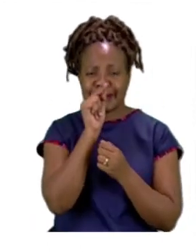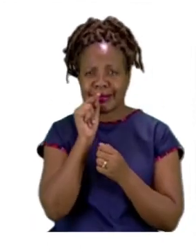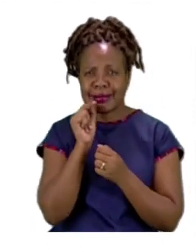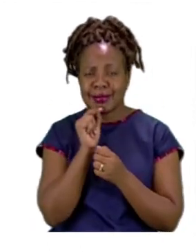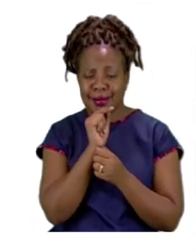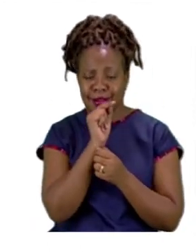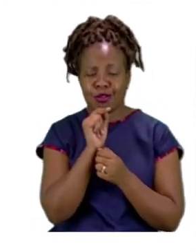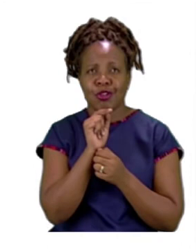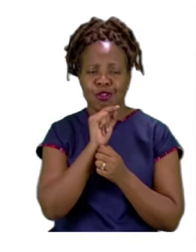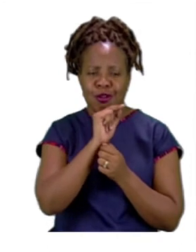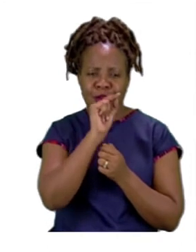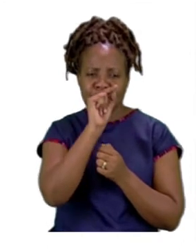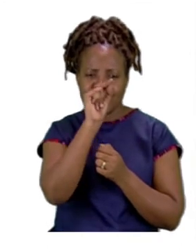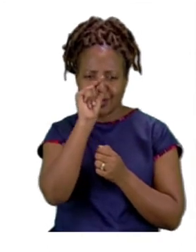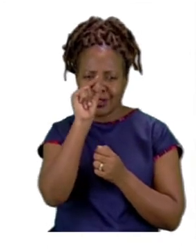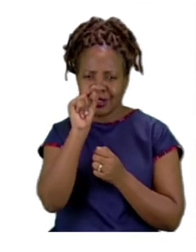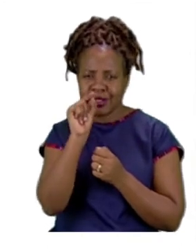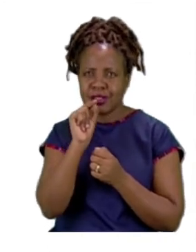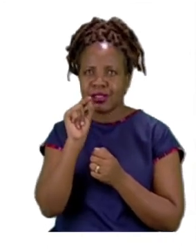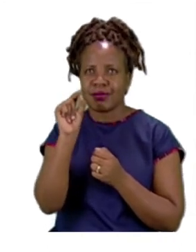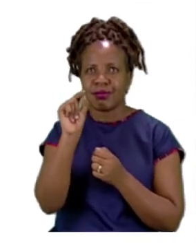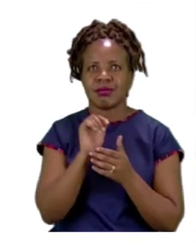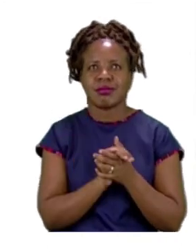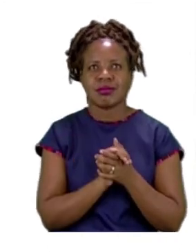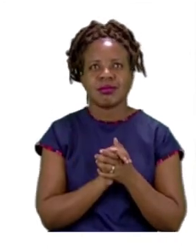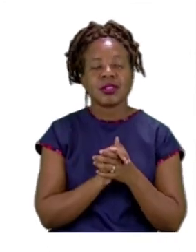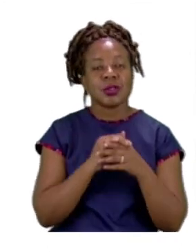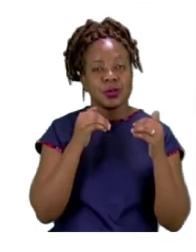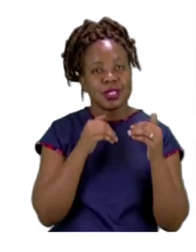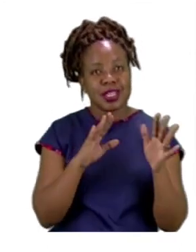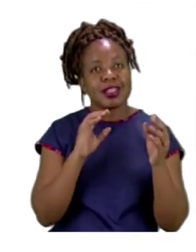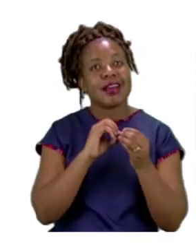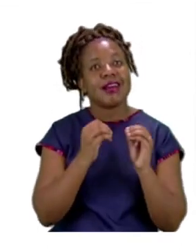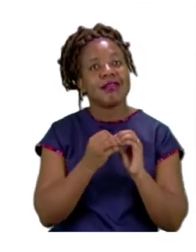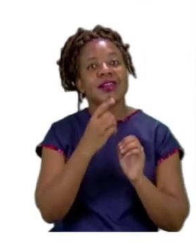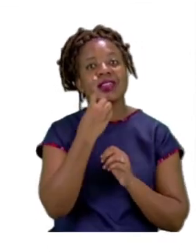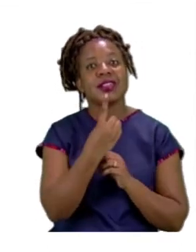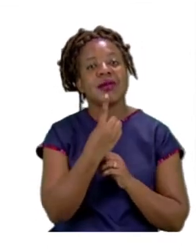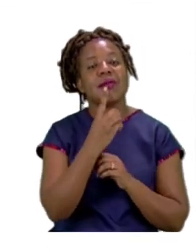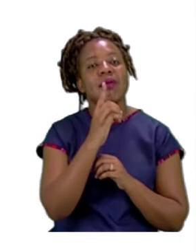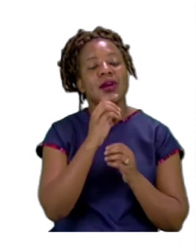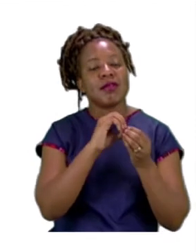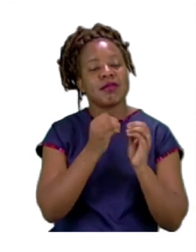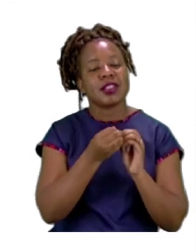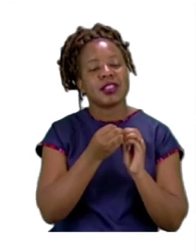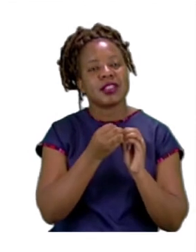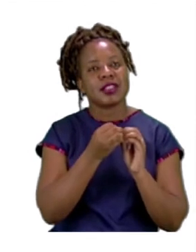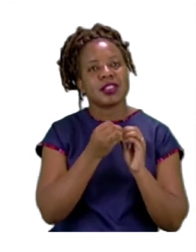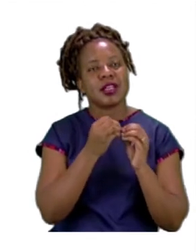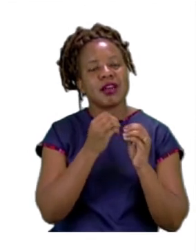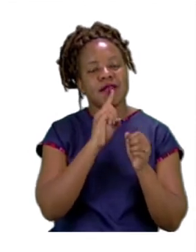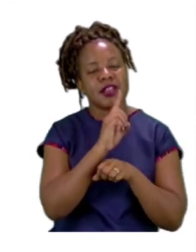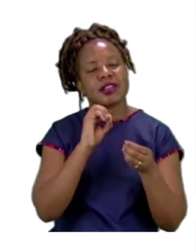coloring our bunny. So you will start with the first number, which is number 1. Now, number 1 is at